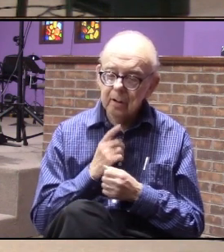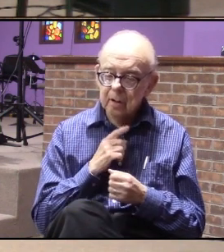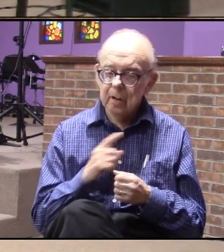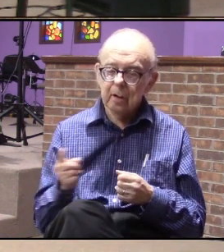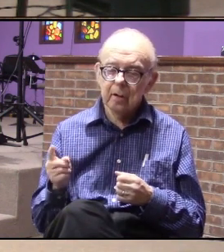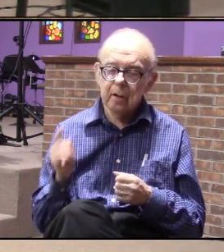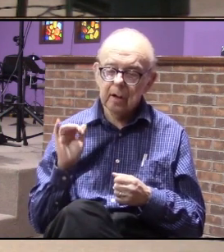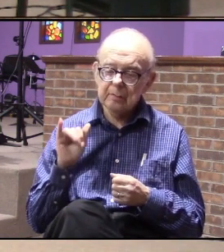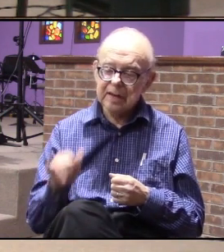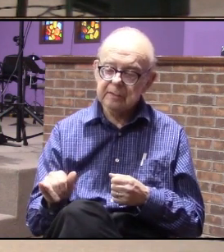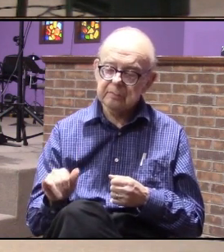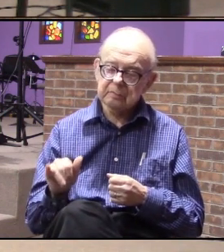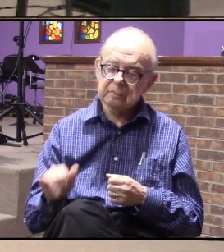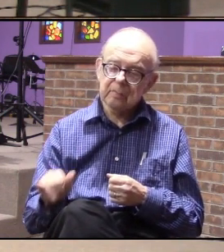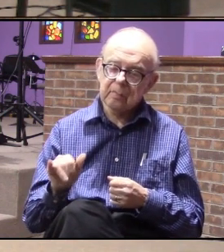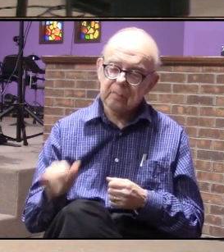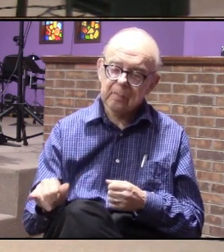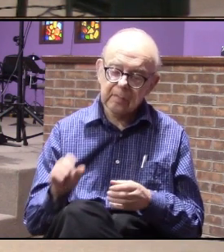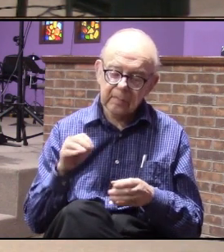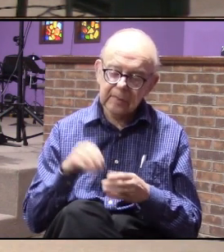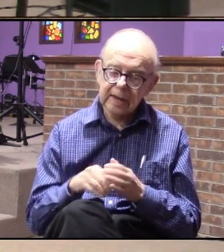that remain steadfast in him.